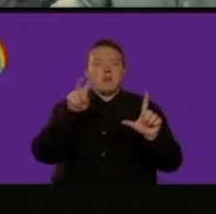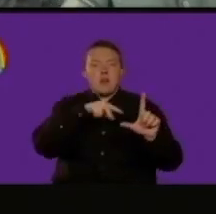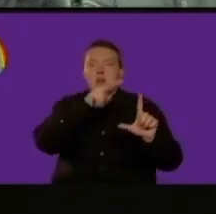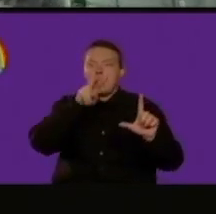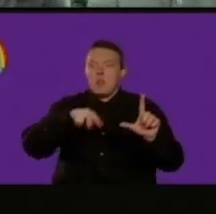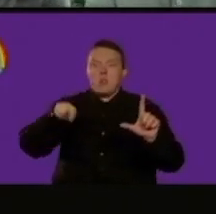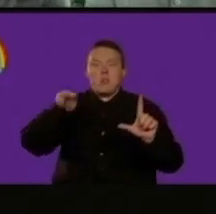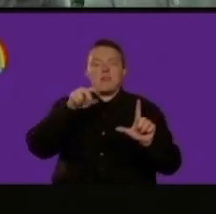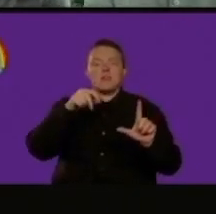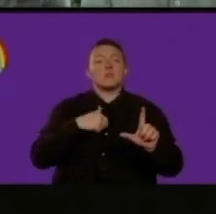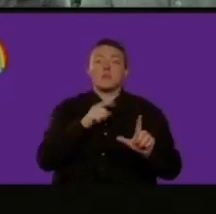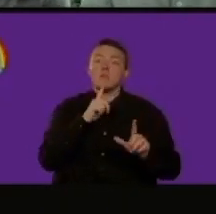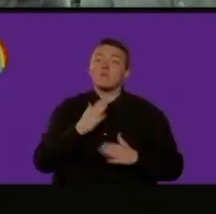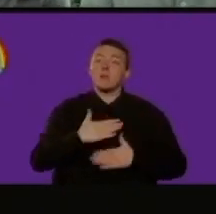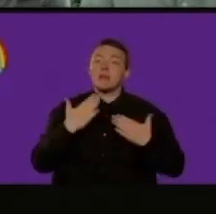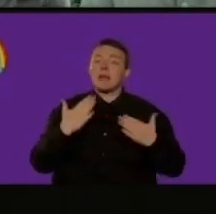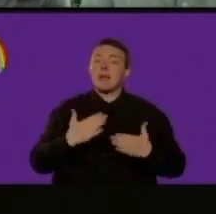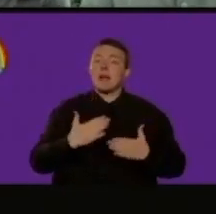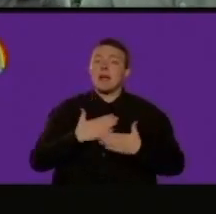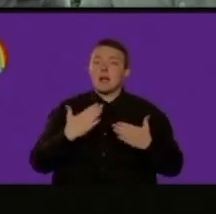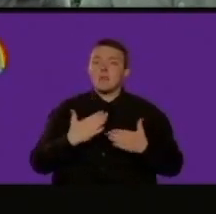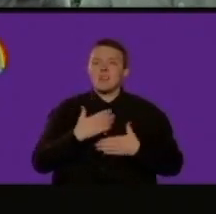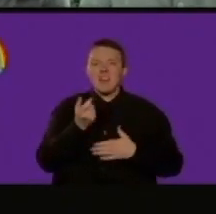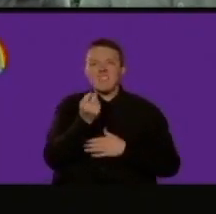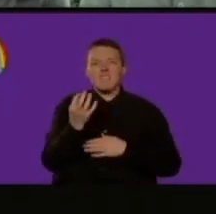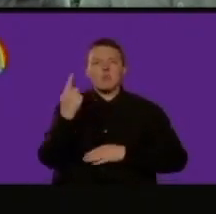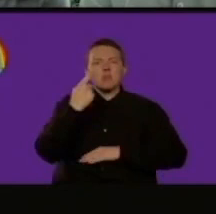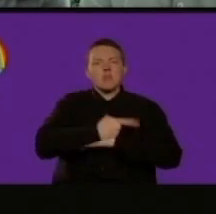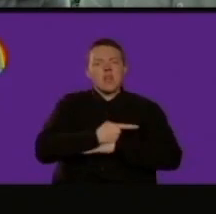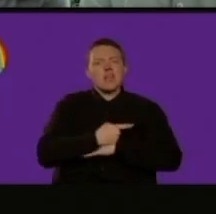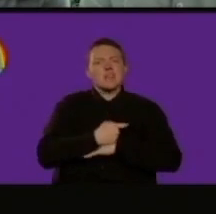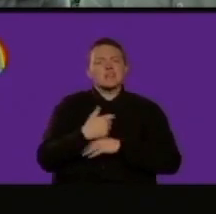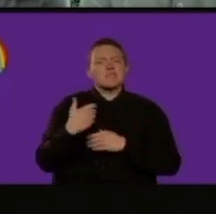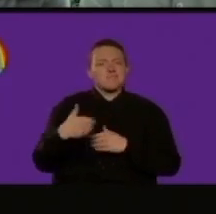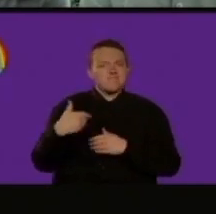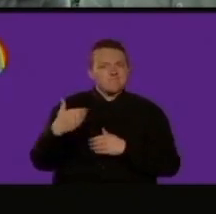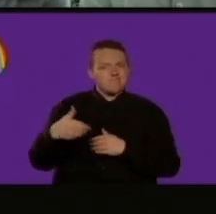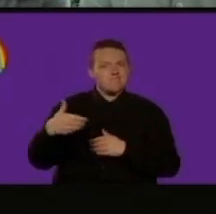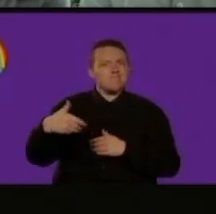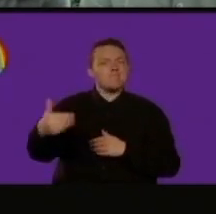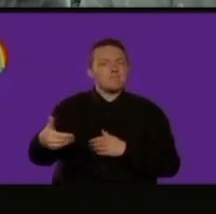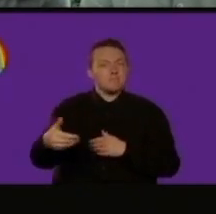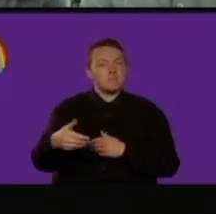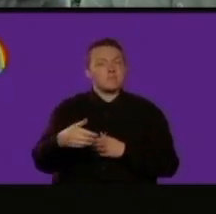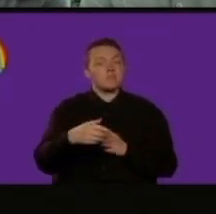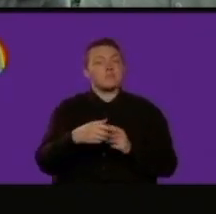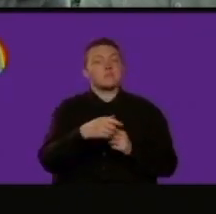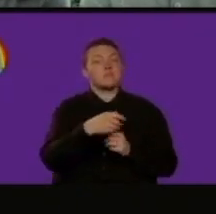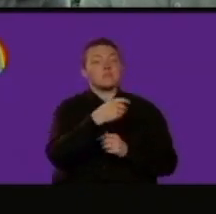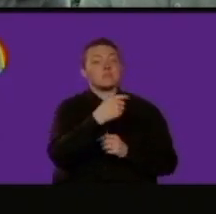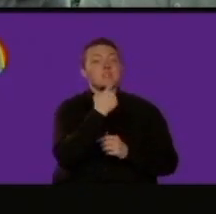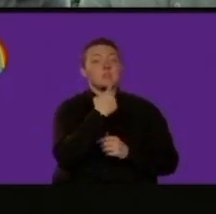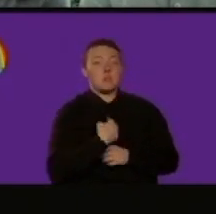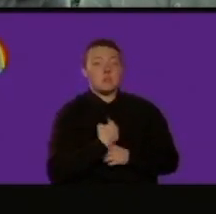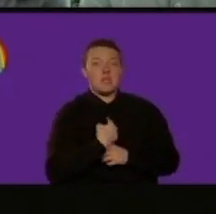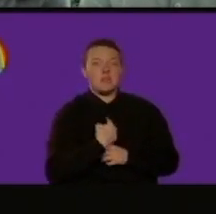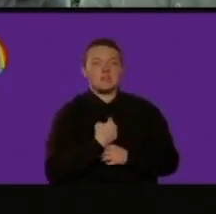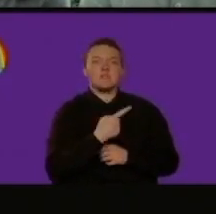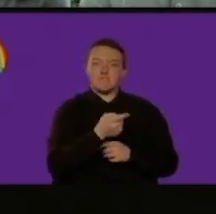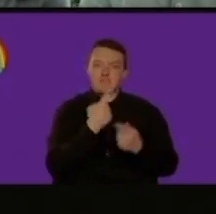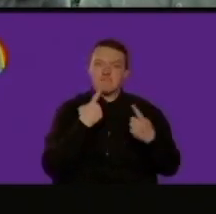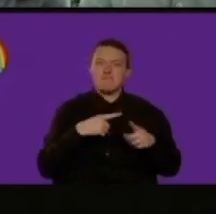I'm listening to that representation throughout the project, this idea that projects must be